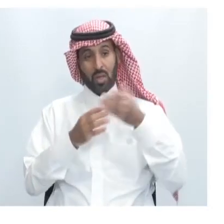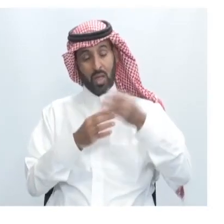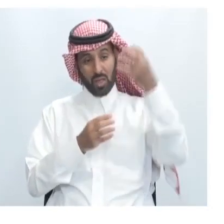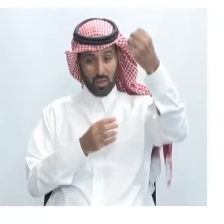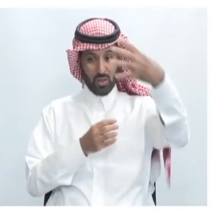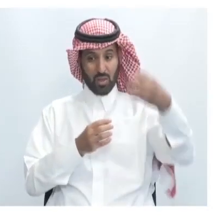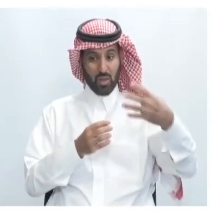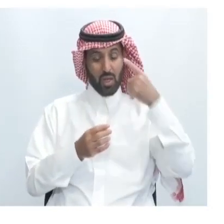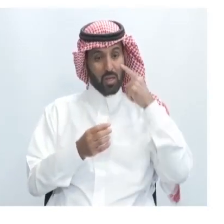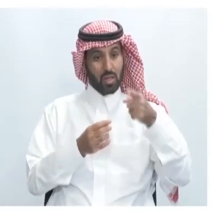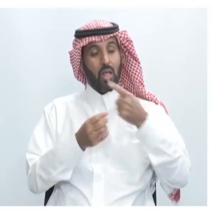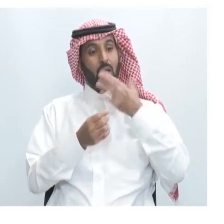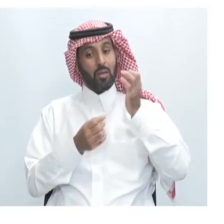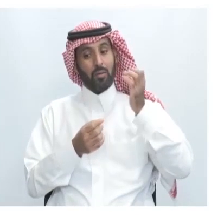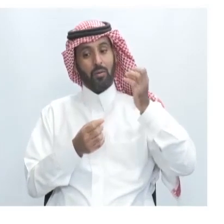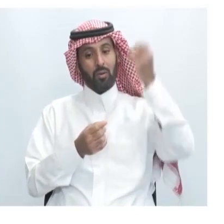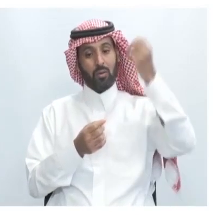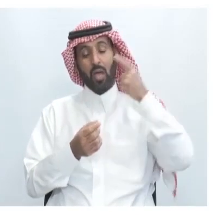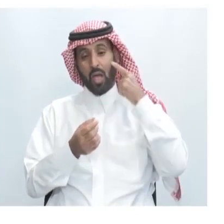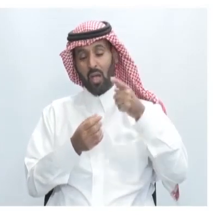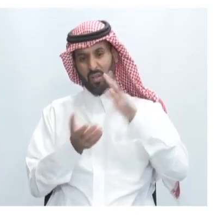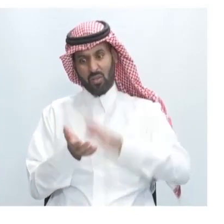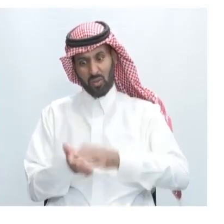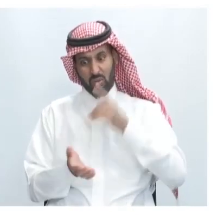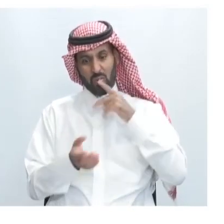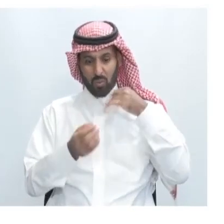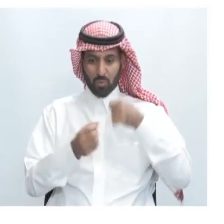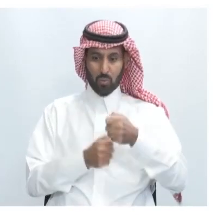signs utilize the color red? To warn of danger, of